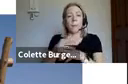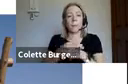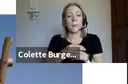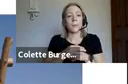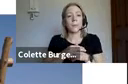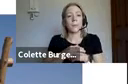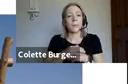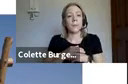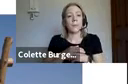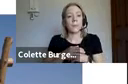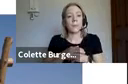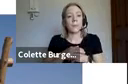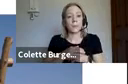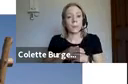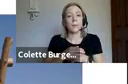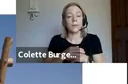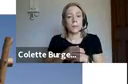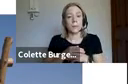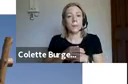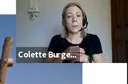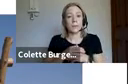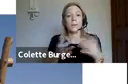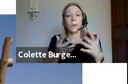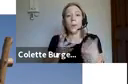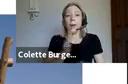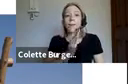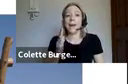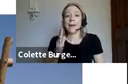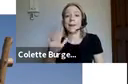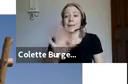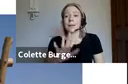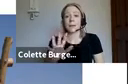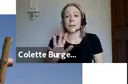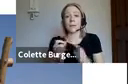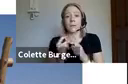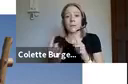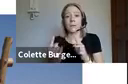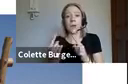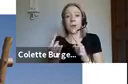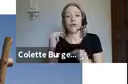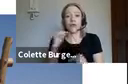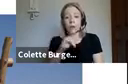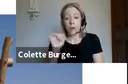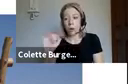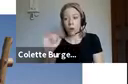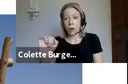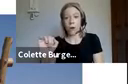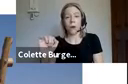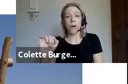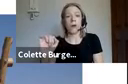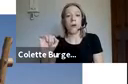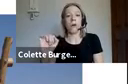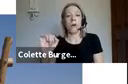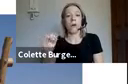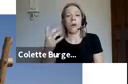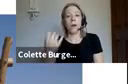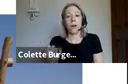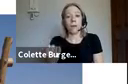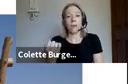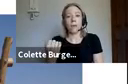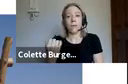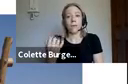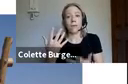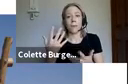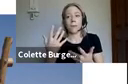of the country, right next to Russia, where there's